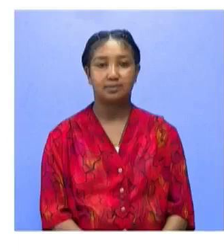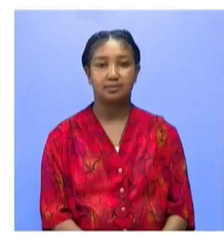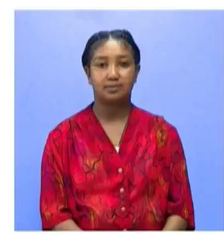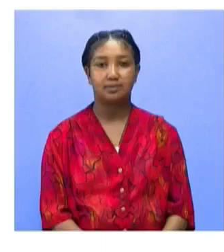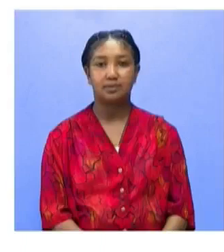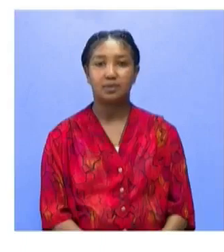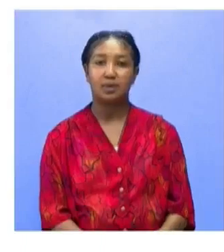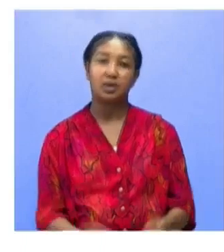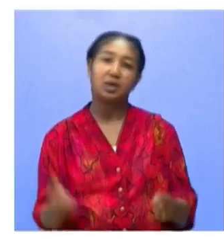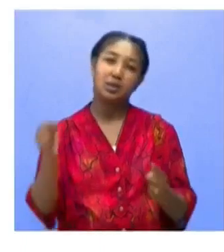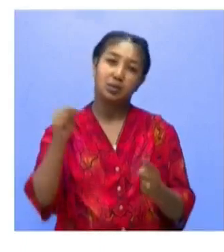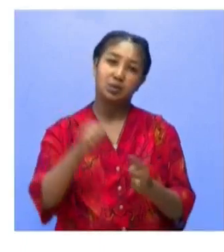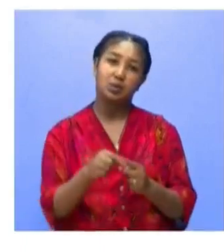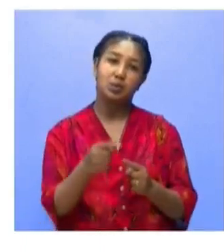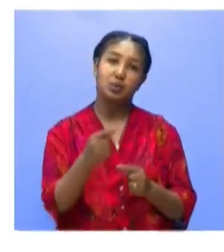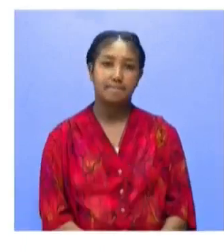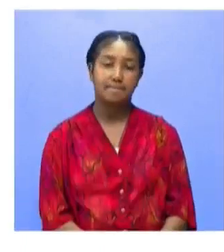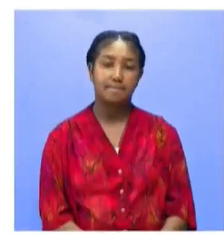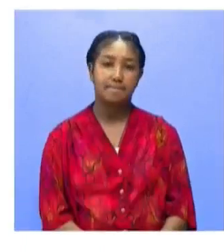into their